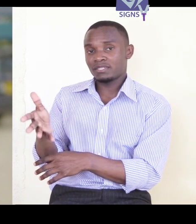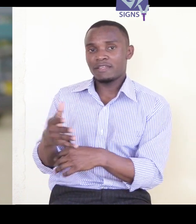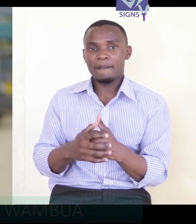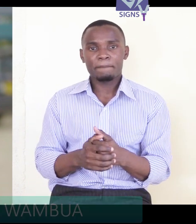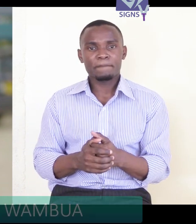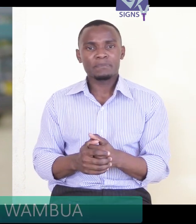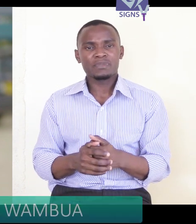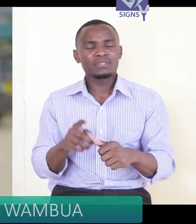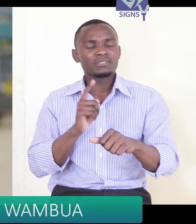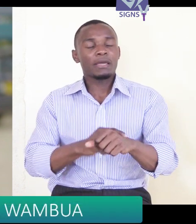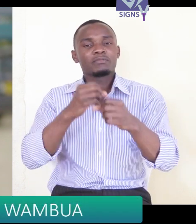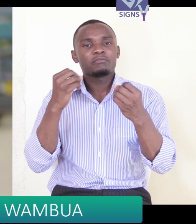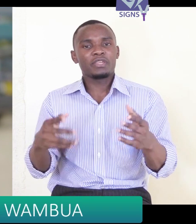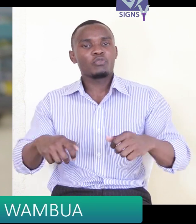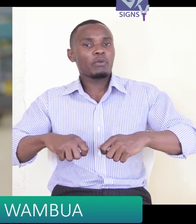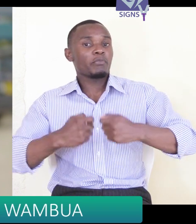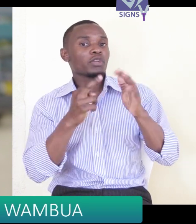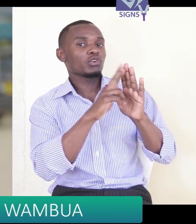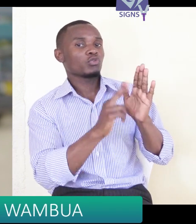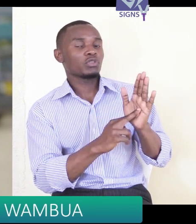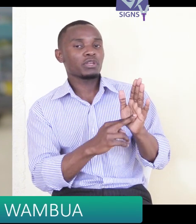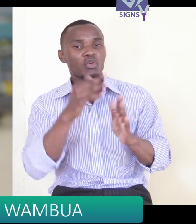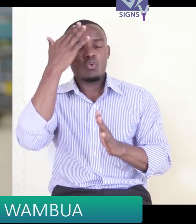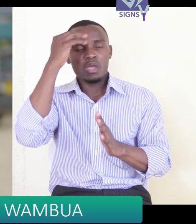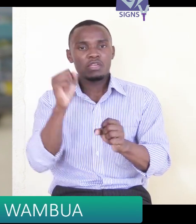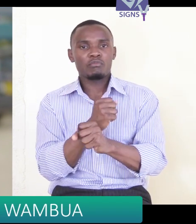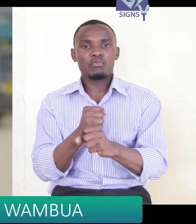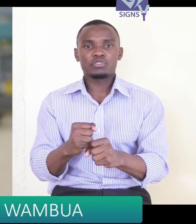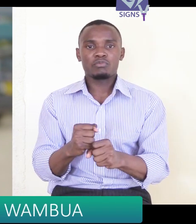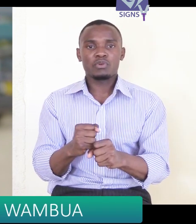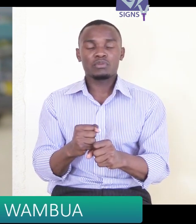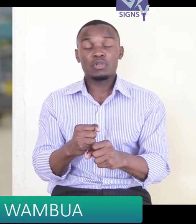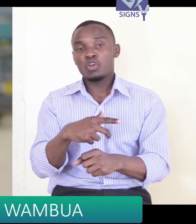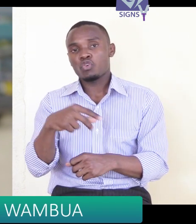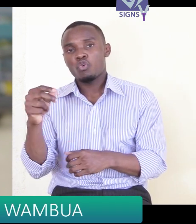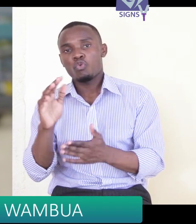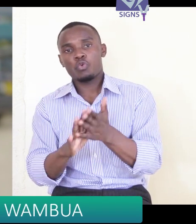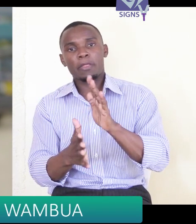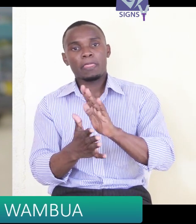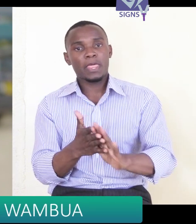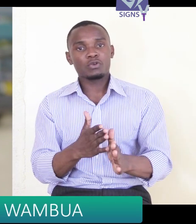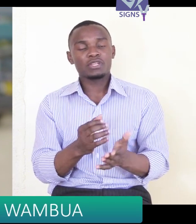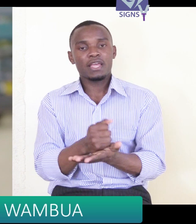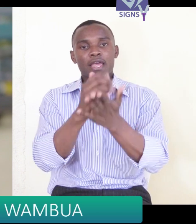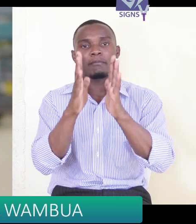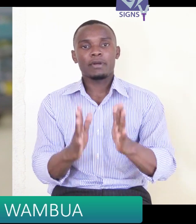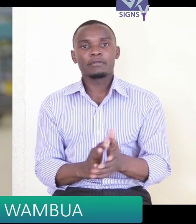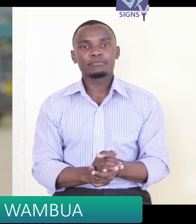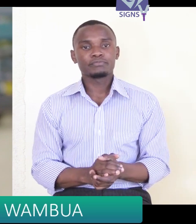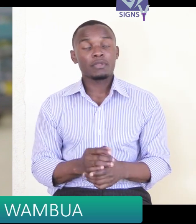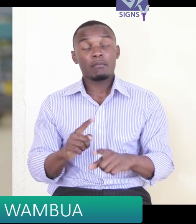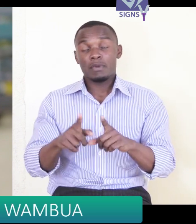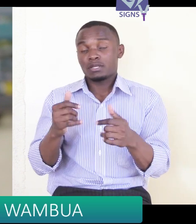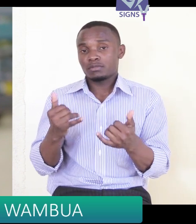are. Therefore, many a times we break that rule because we cannot do without a guide. So it is a challenge,